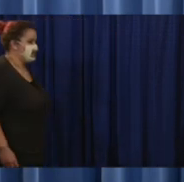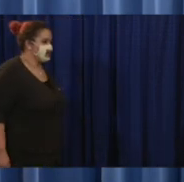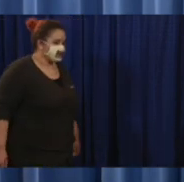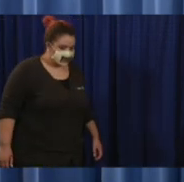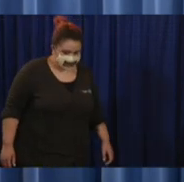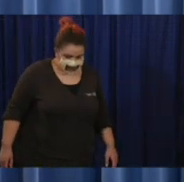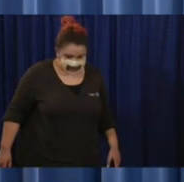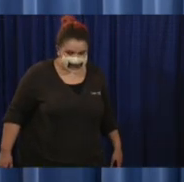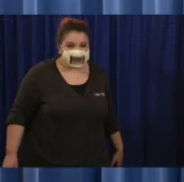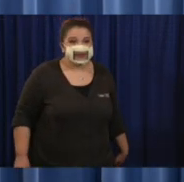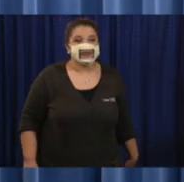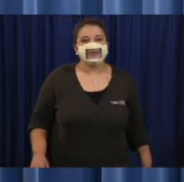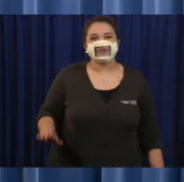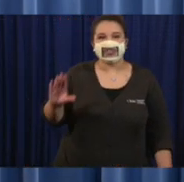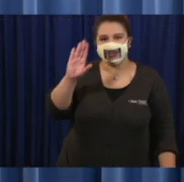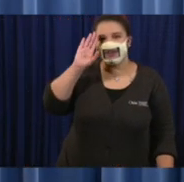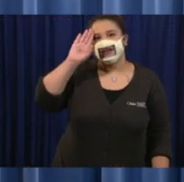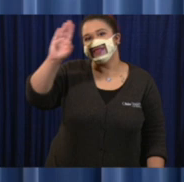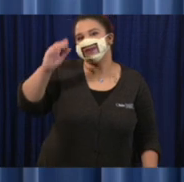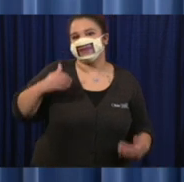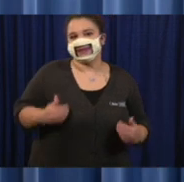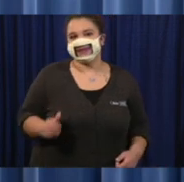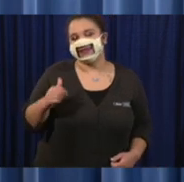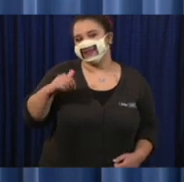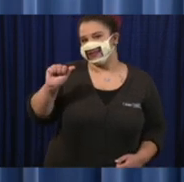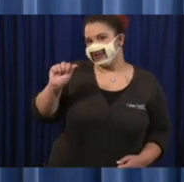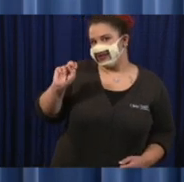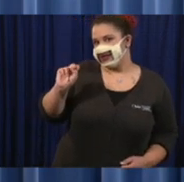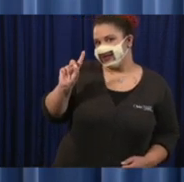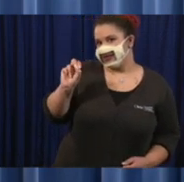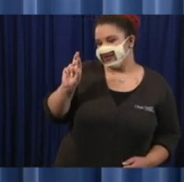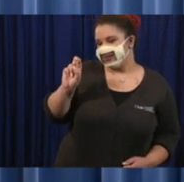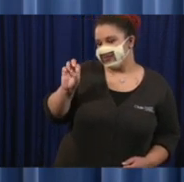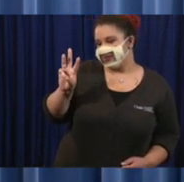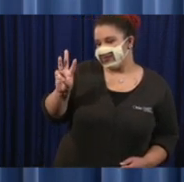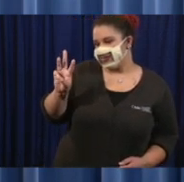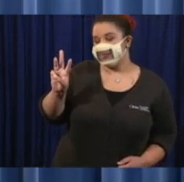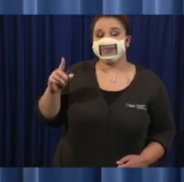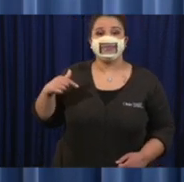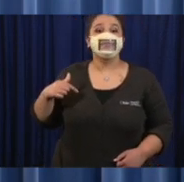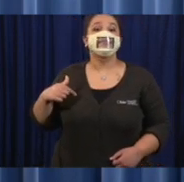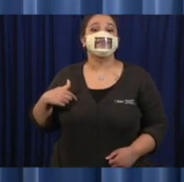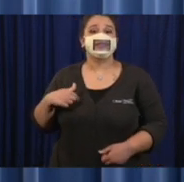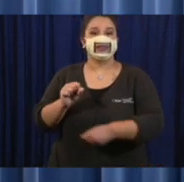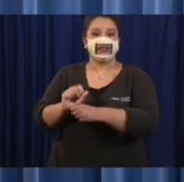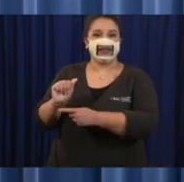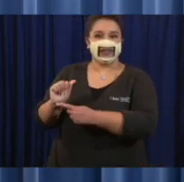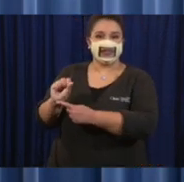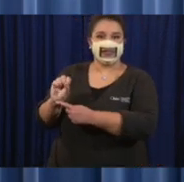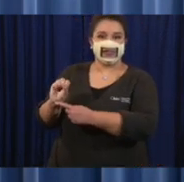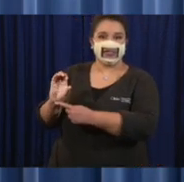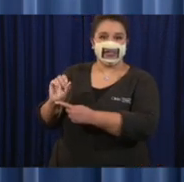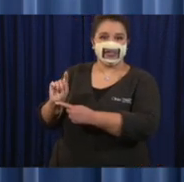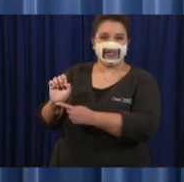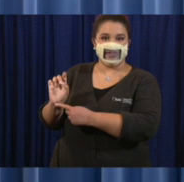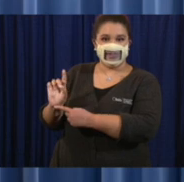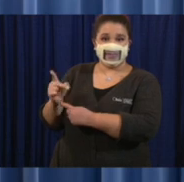Hello, Andrew Welsh Huggins with the Associated Press. I think this question is for Dr. Acton.